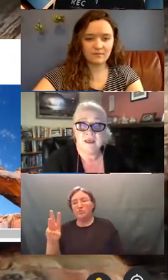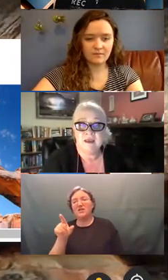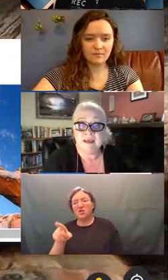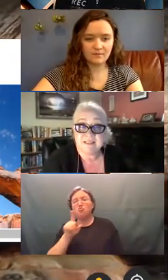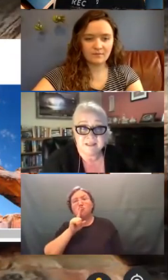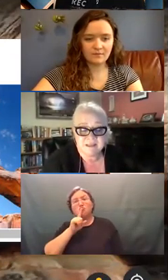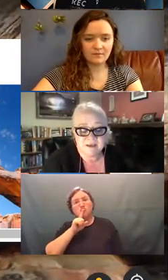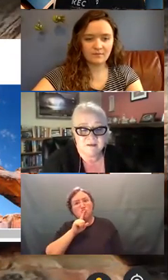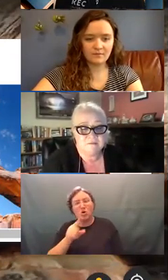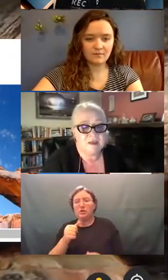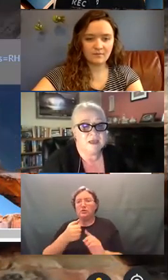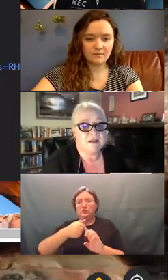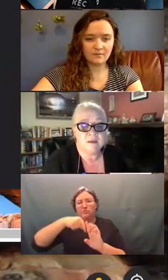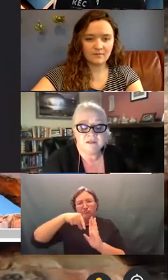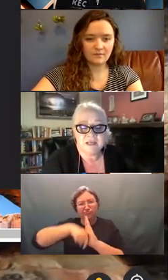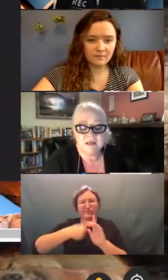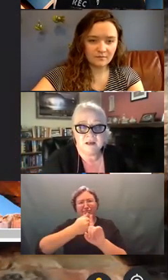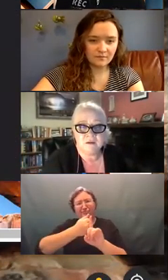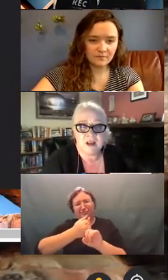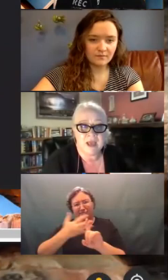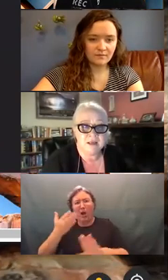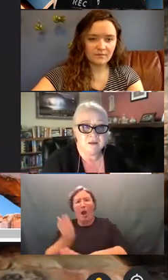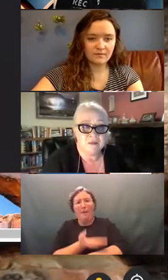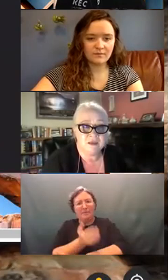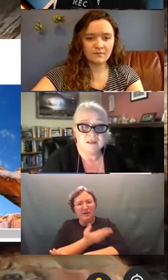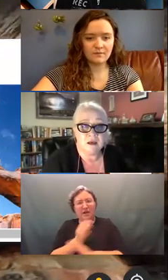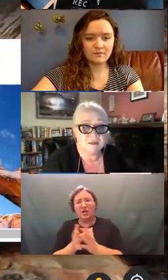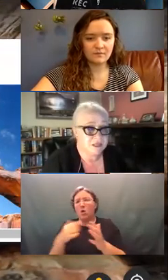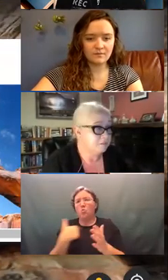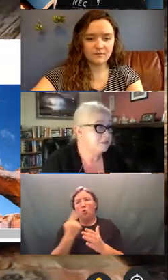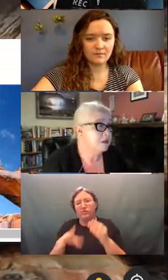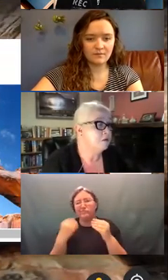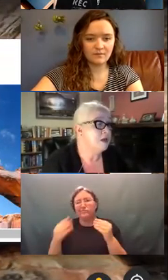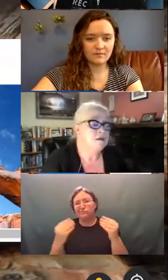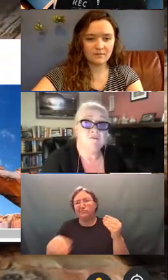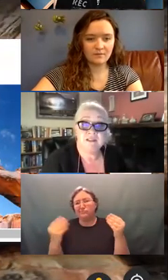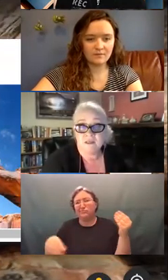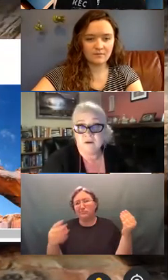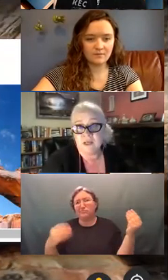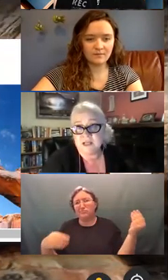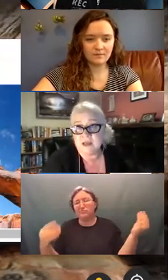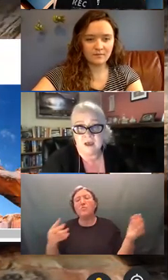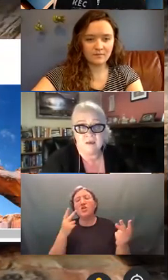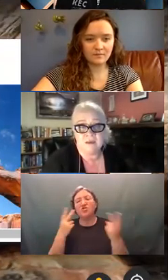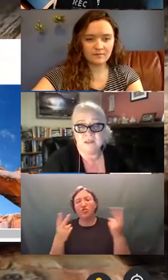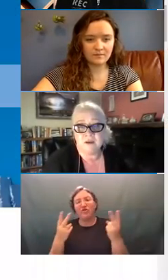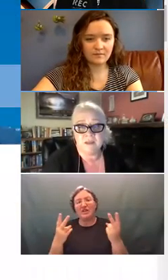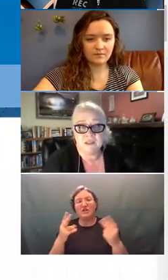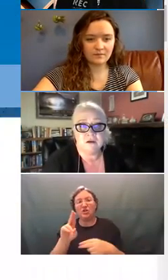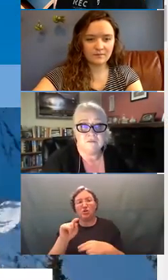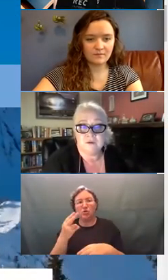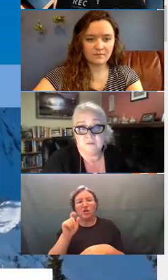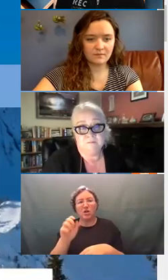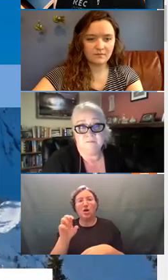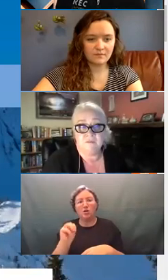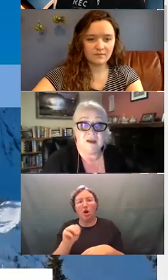really extensive and updated, and we're adding new things all the time. So visitutah.com is a great place to